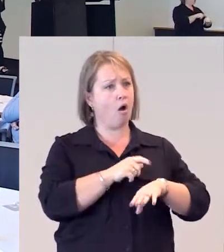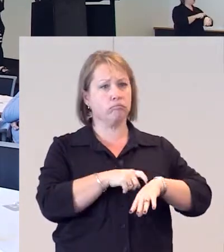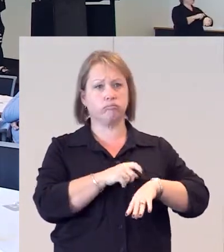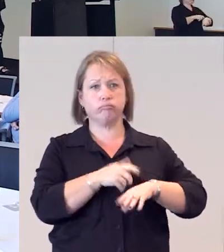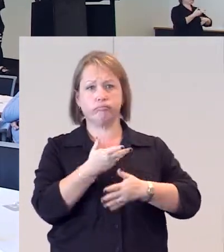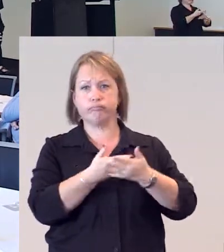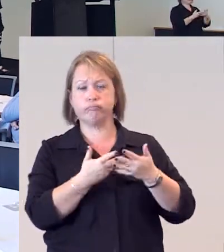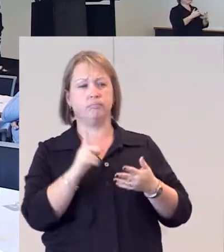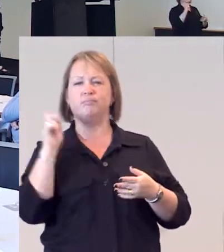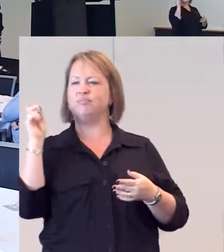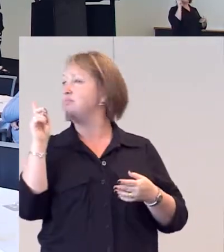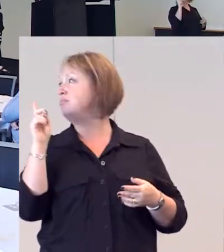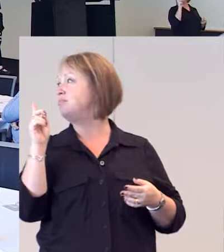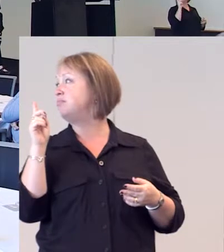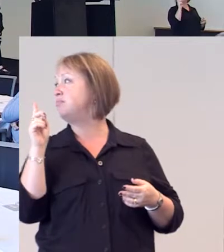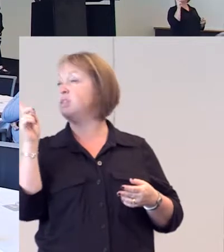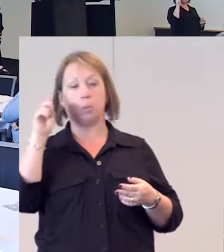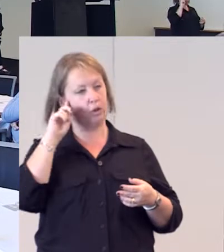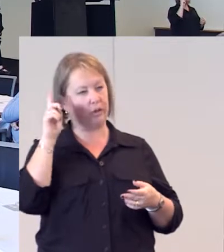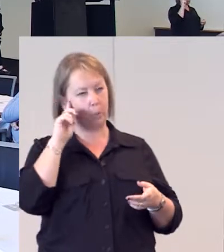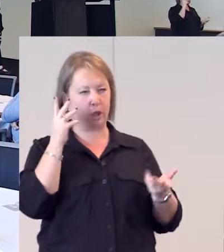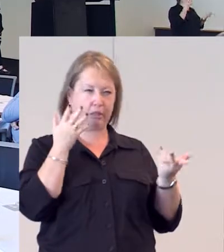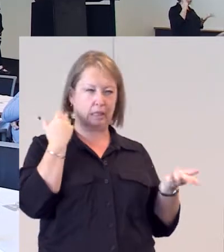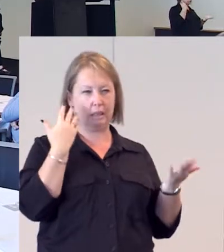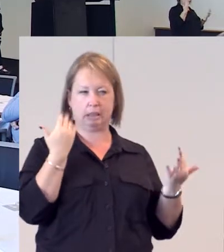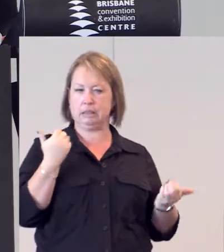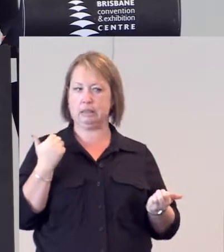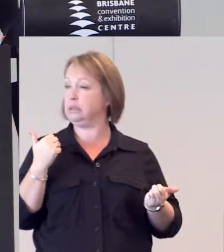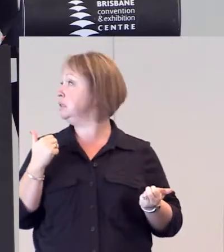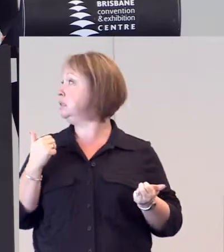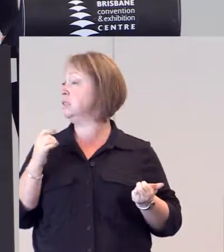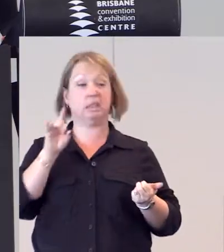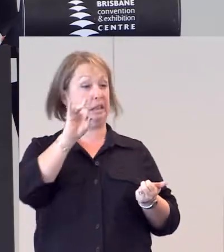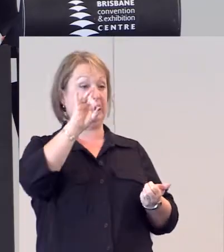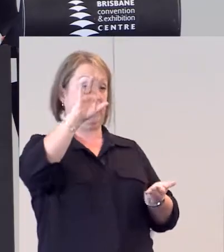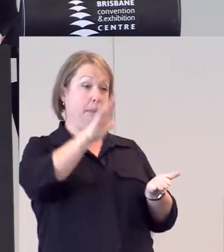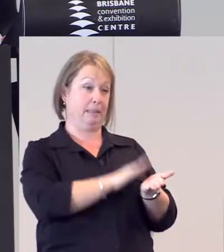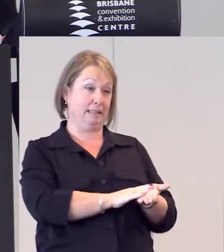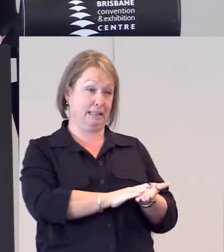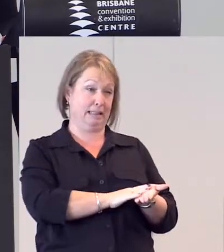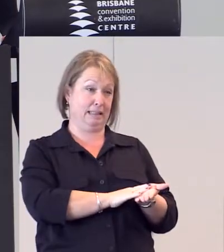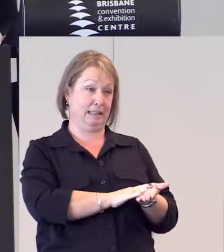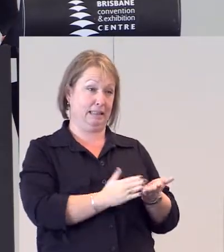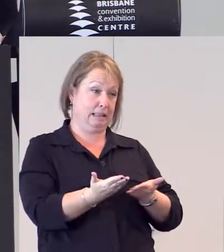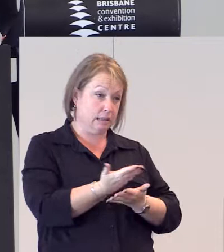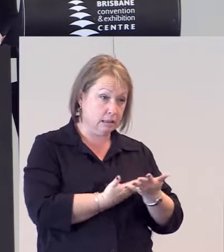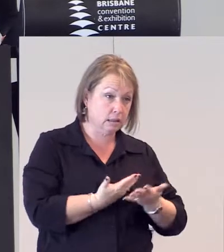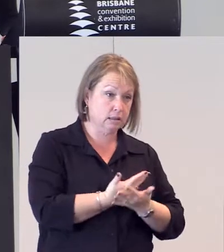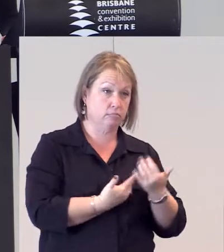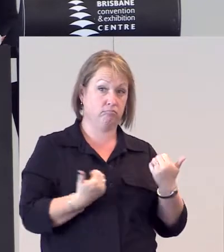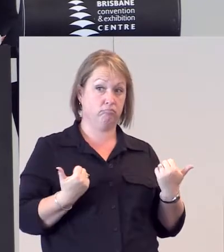Okay. If I could get you to have, how long do you reckon, Vicky? 10 minutes. 10 minutes? 15.